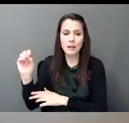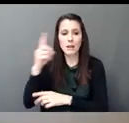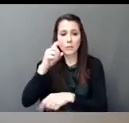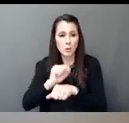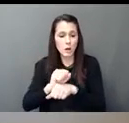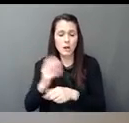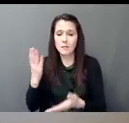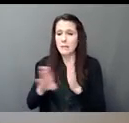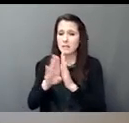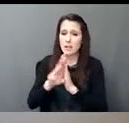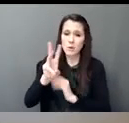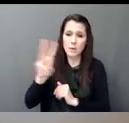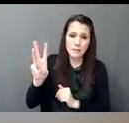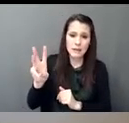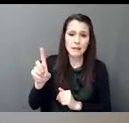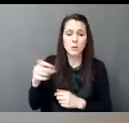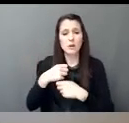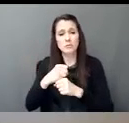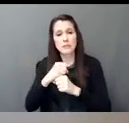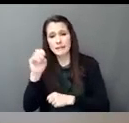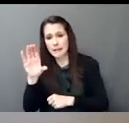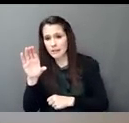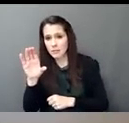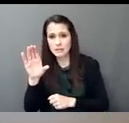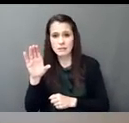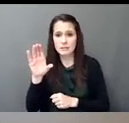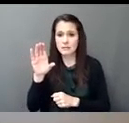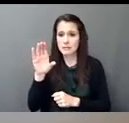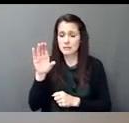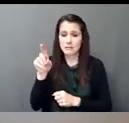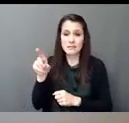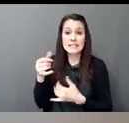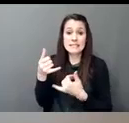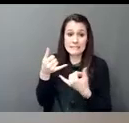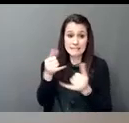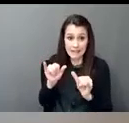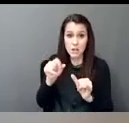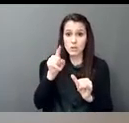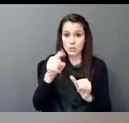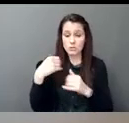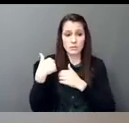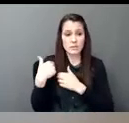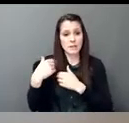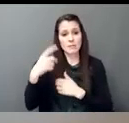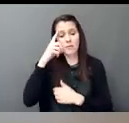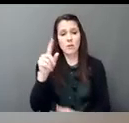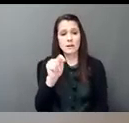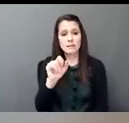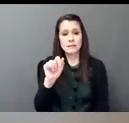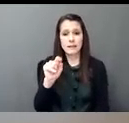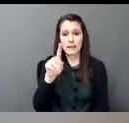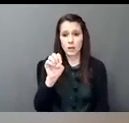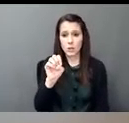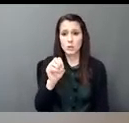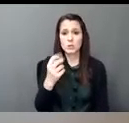website for you or create documents, you ultimately are responsible for Title II compliance, and you